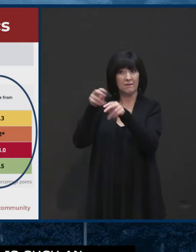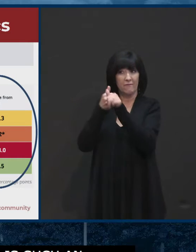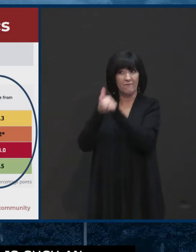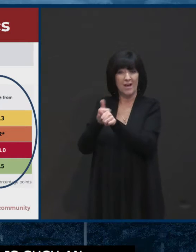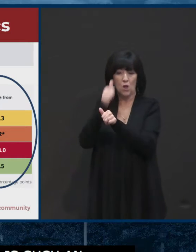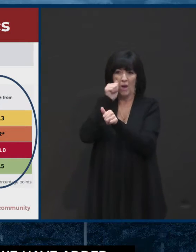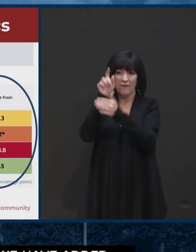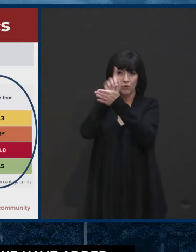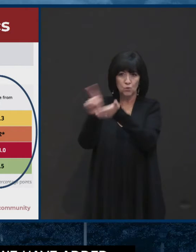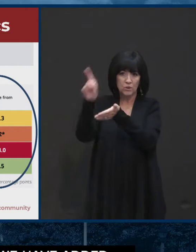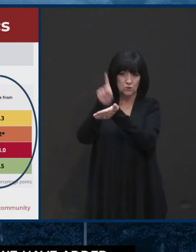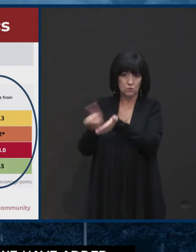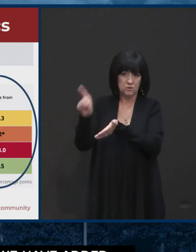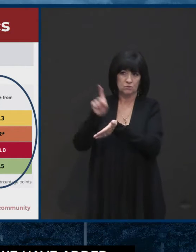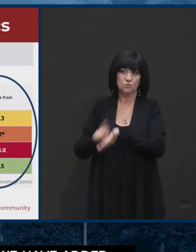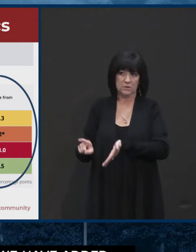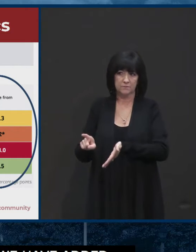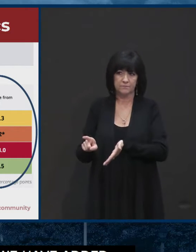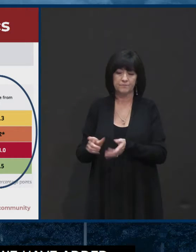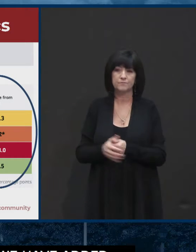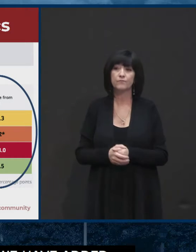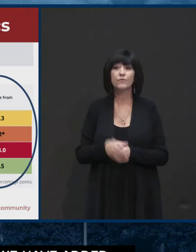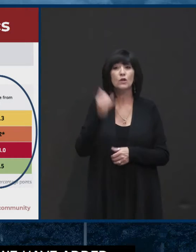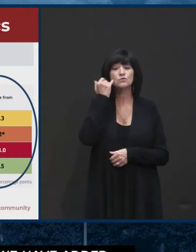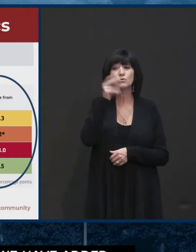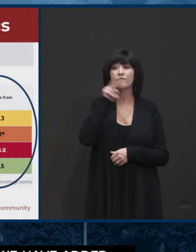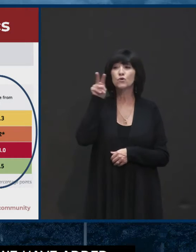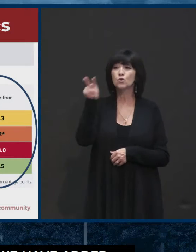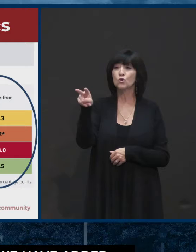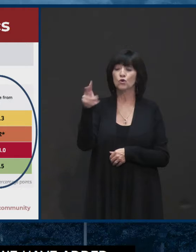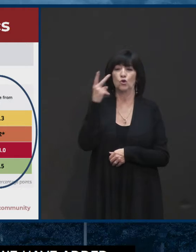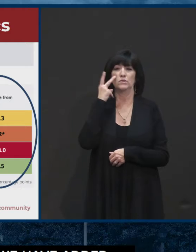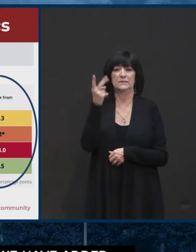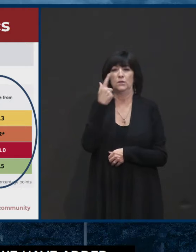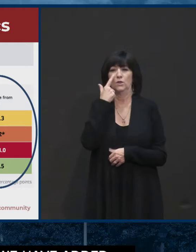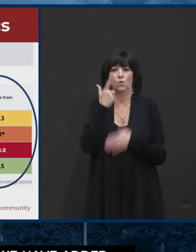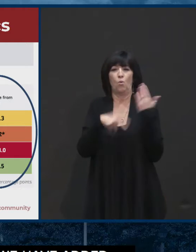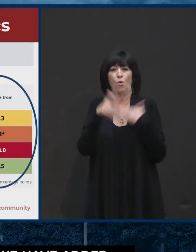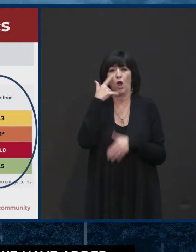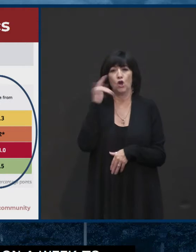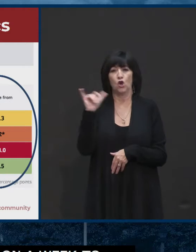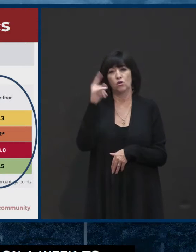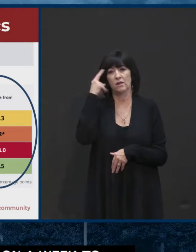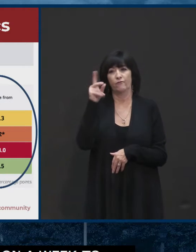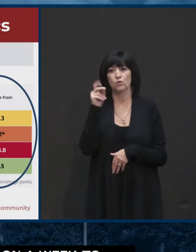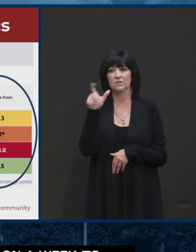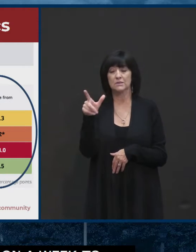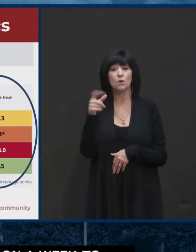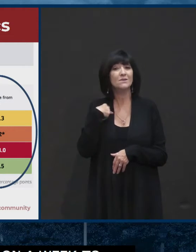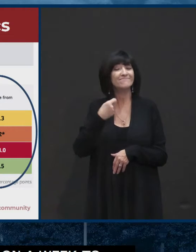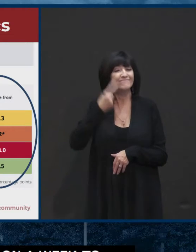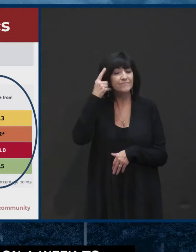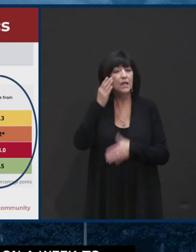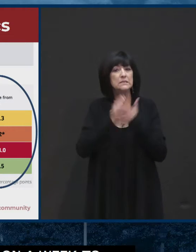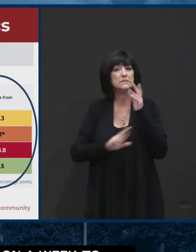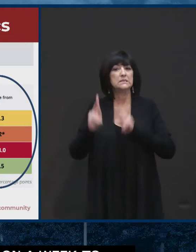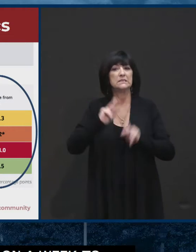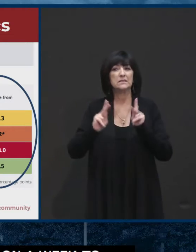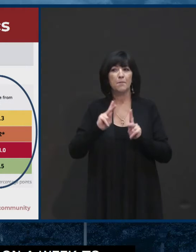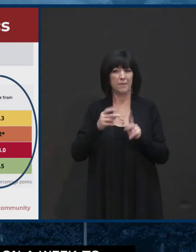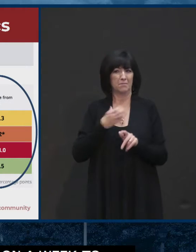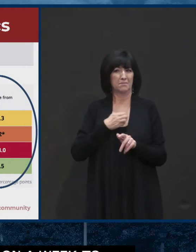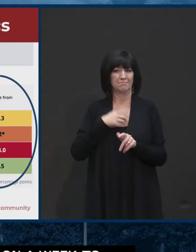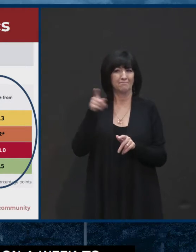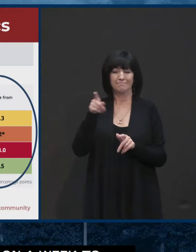see what this shows up for Delaware. And I realize that this looks a little confusing, but we also know there's a number of you out there that really want